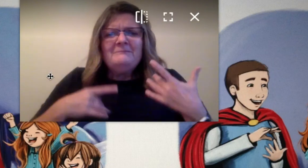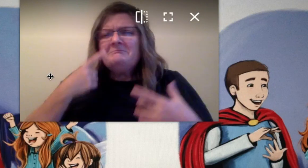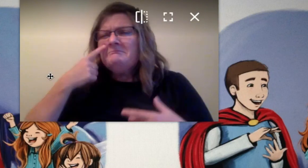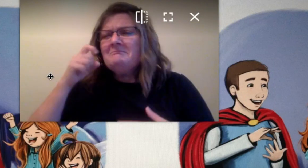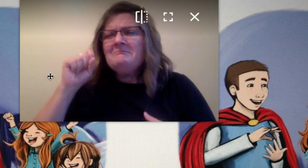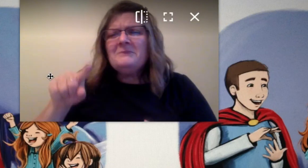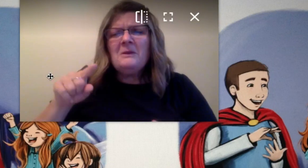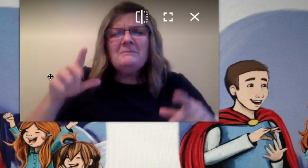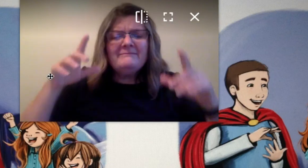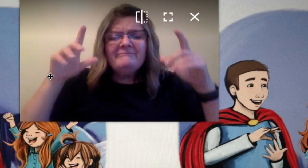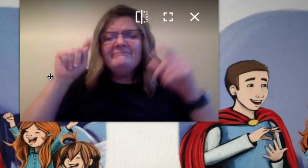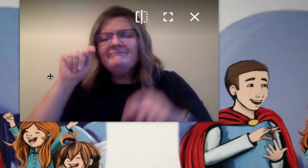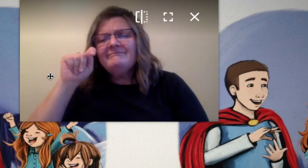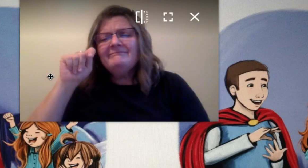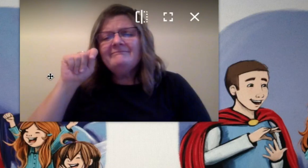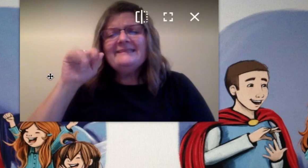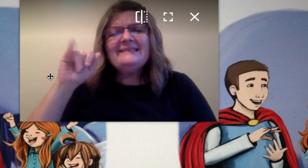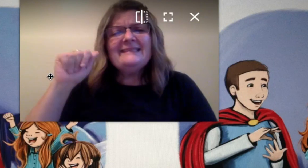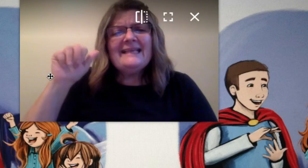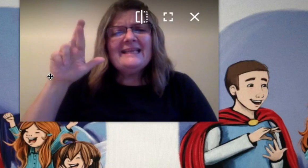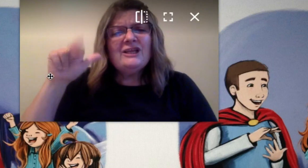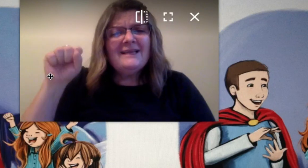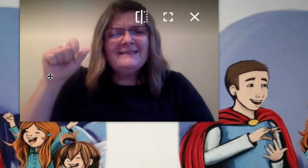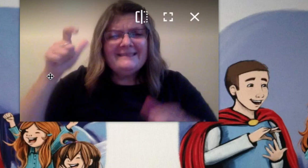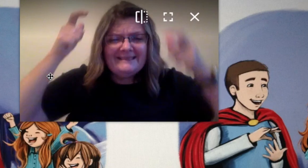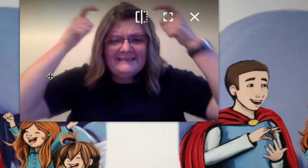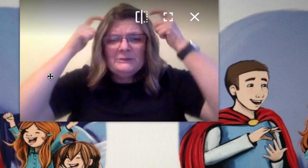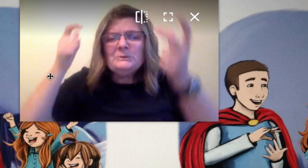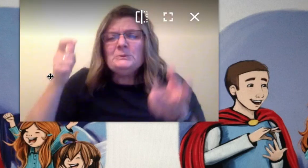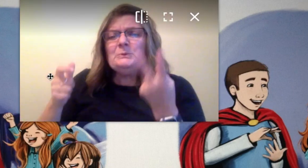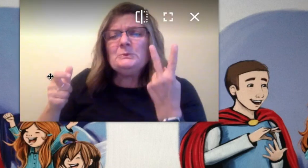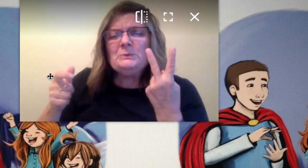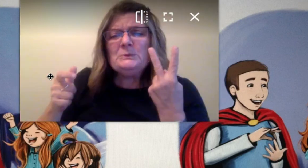home as gifts.